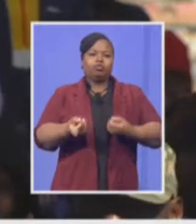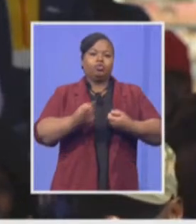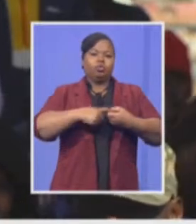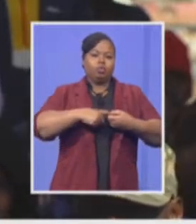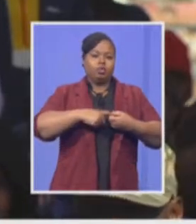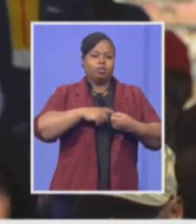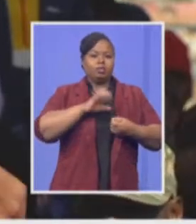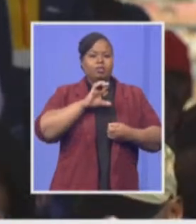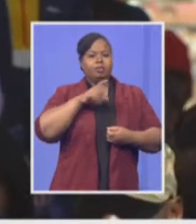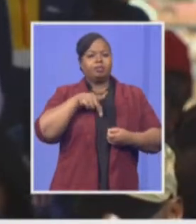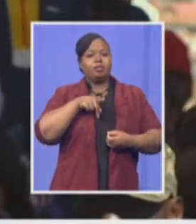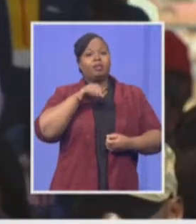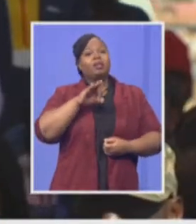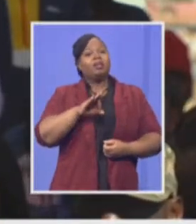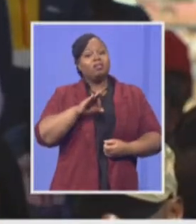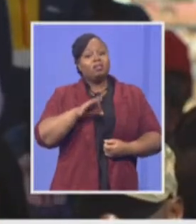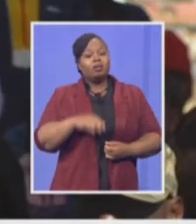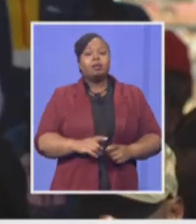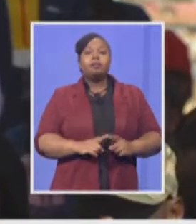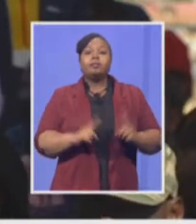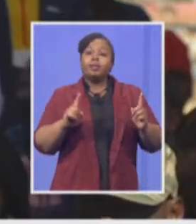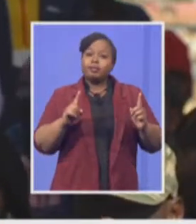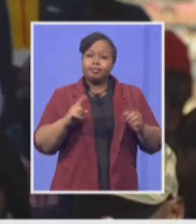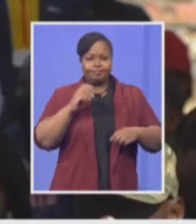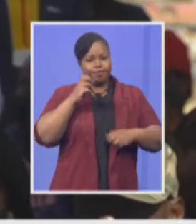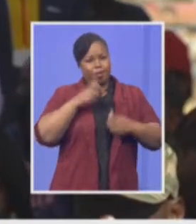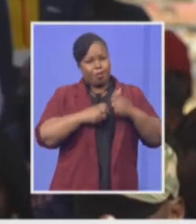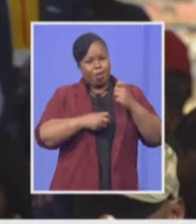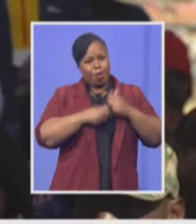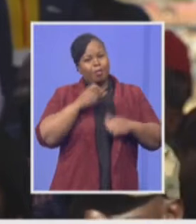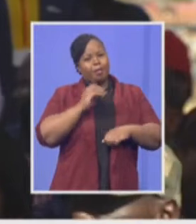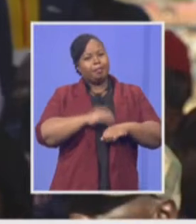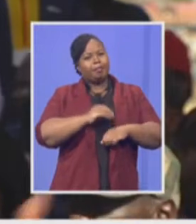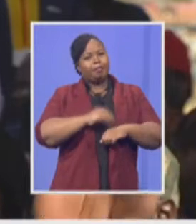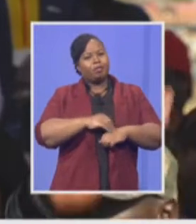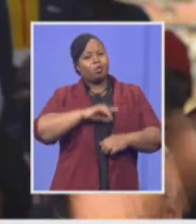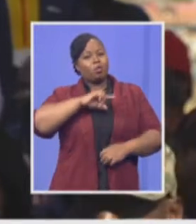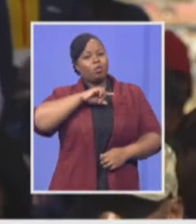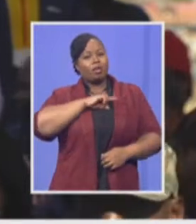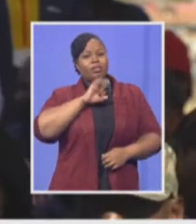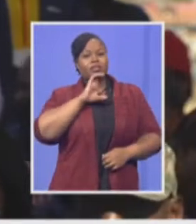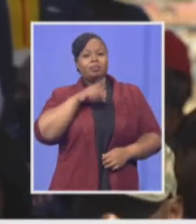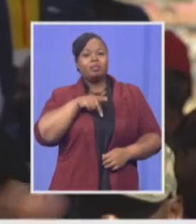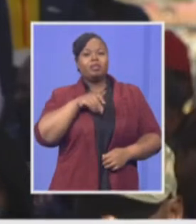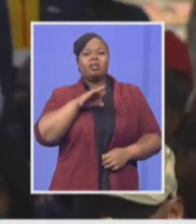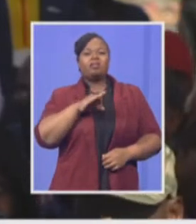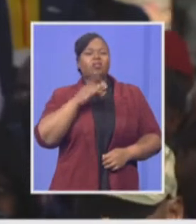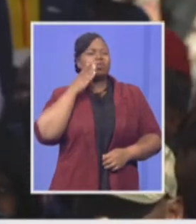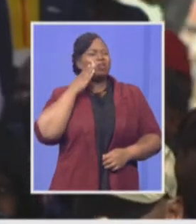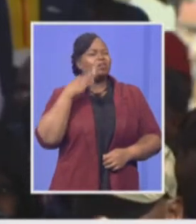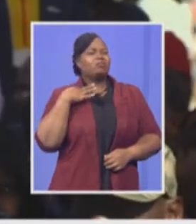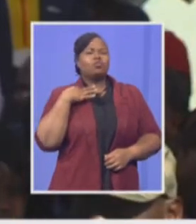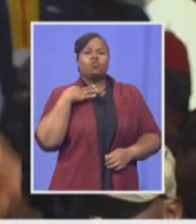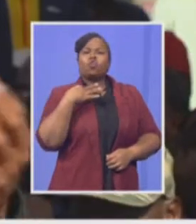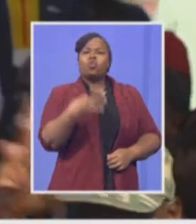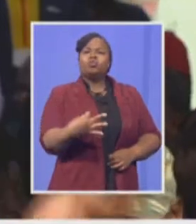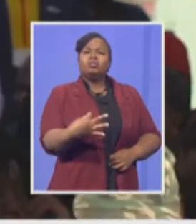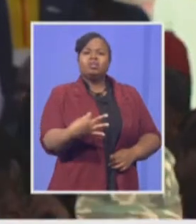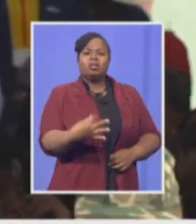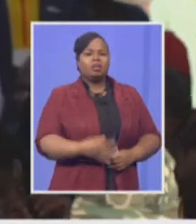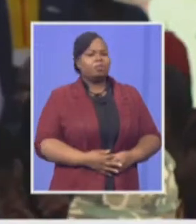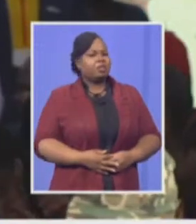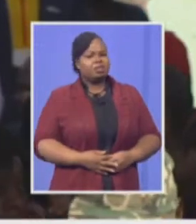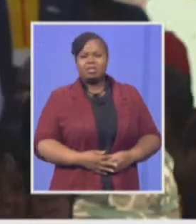ama-CPF kodwa ke babundosi inkinga ukuthi ke ama-CPF yilo kaqala ya volunteer abalethi